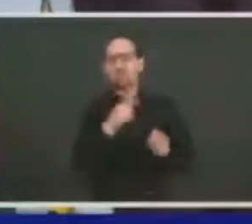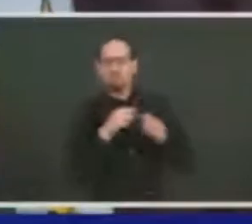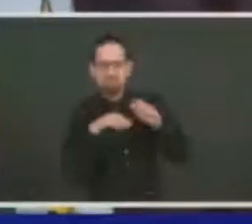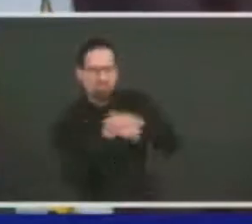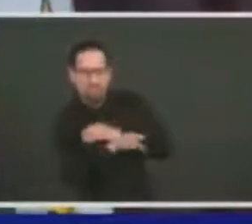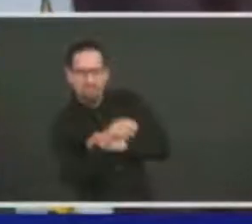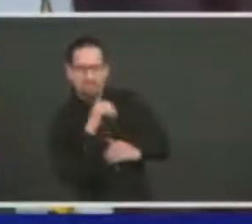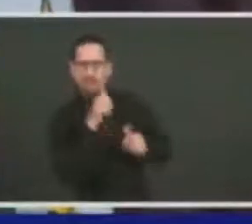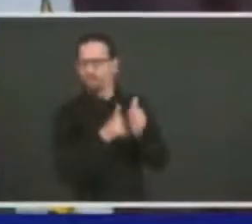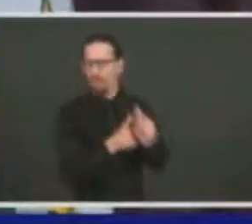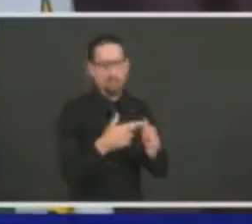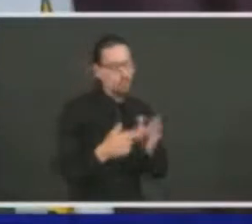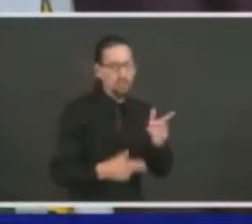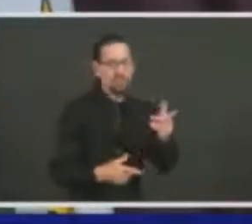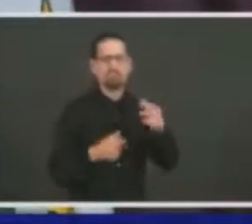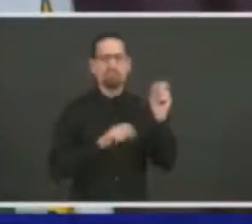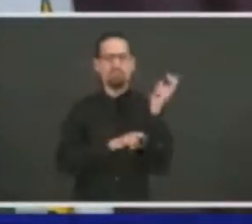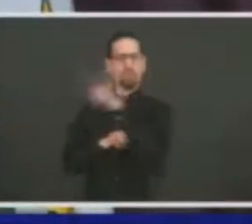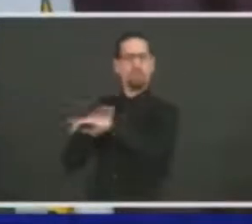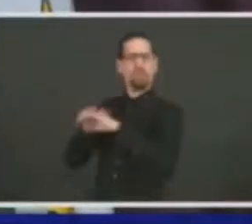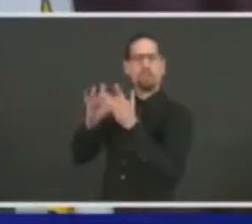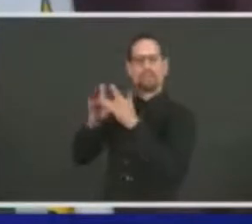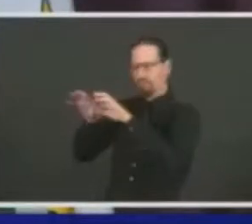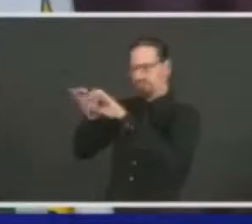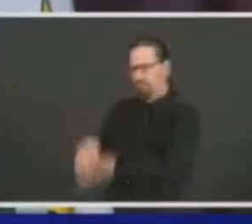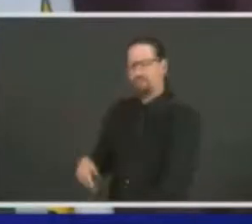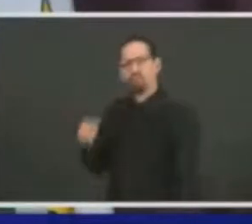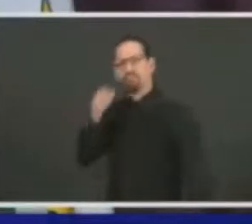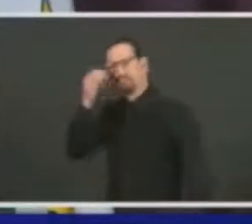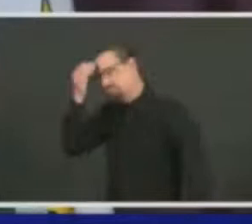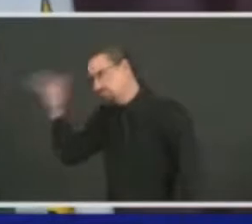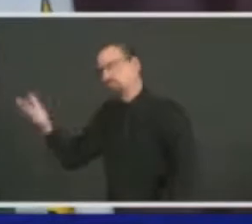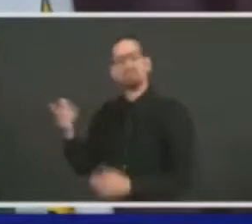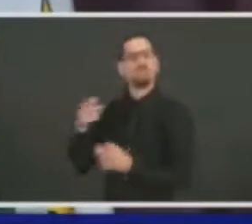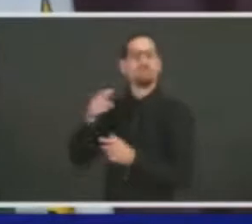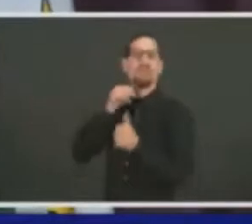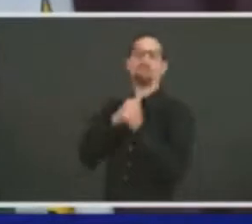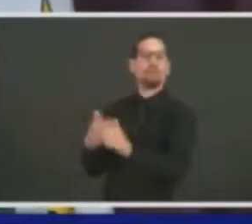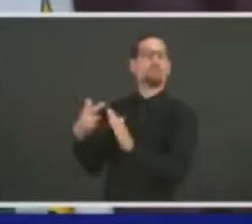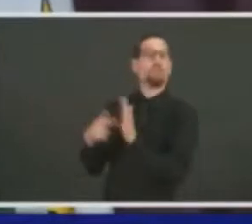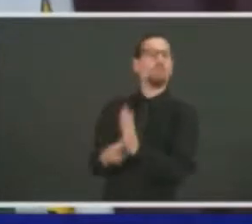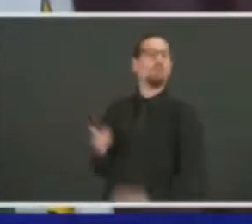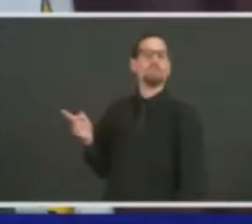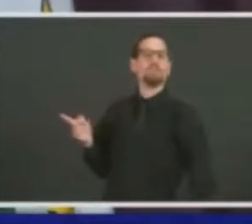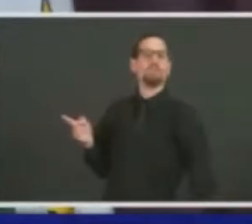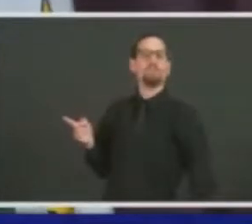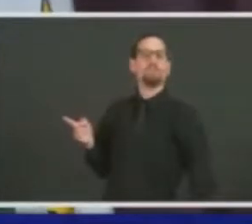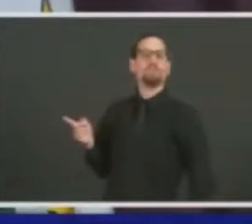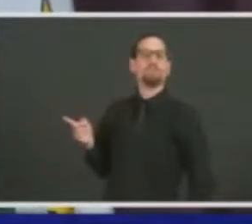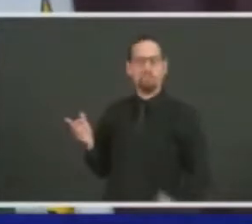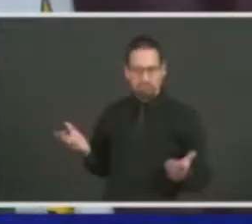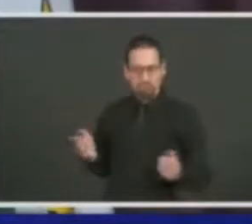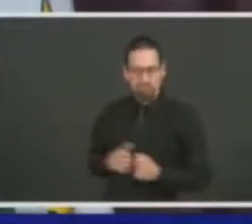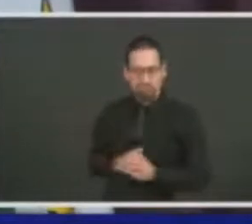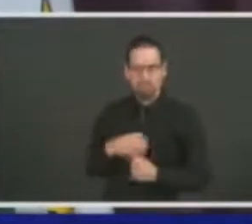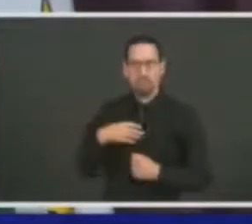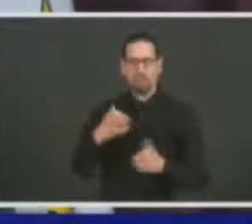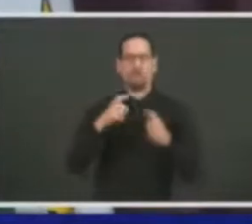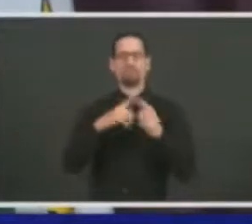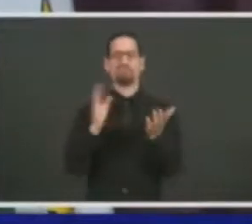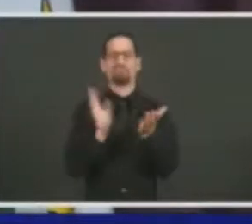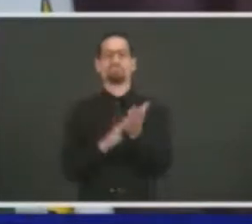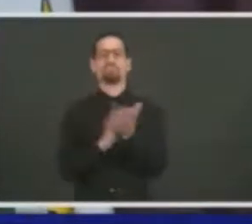By the way, we also want to recognize establishments that are doing a great job, which is the majority, 2/3 or more. So we're going to be highlighting